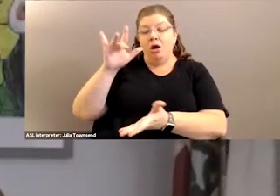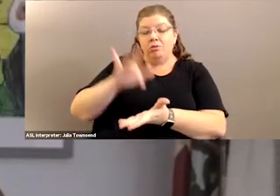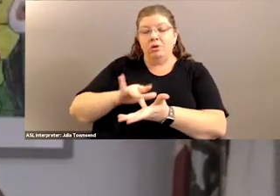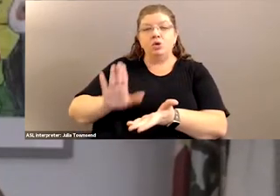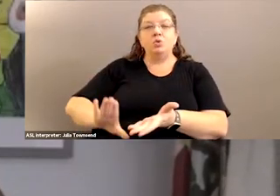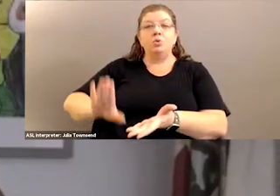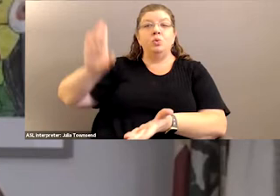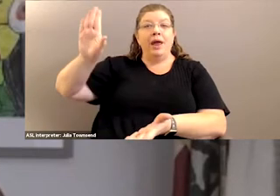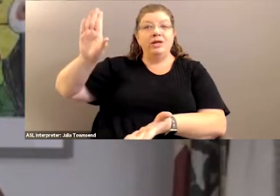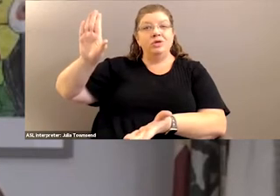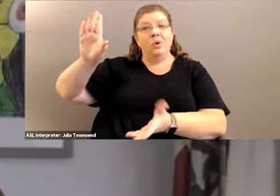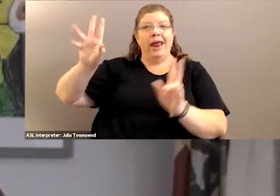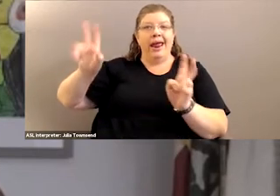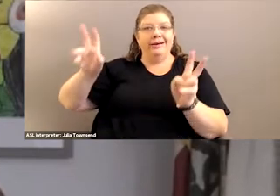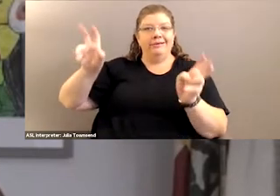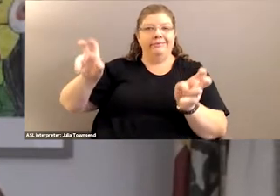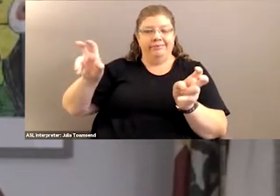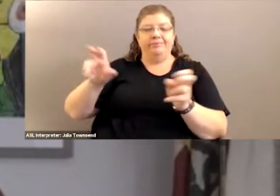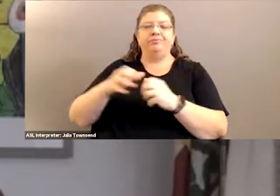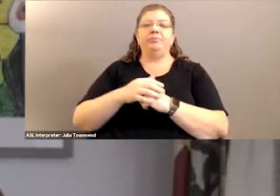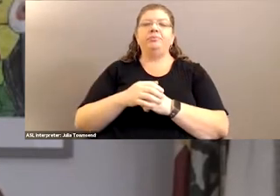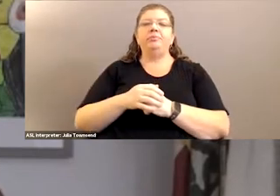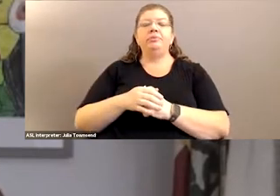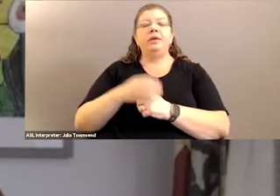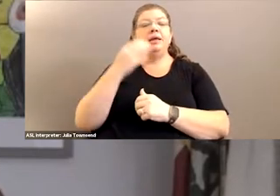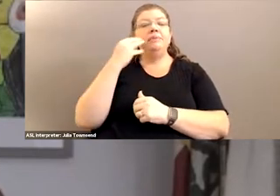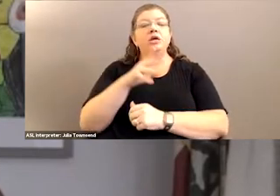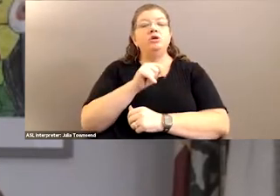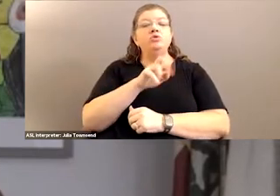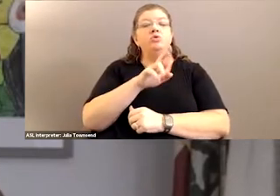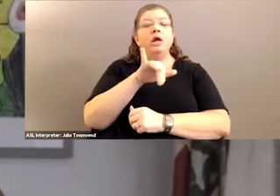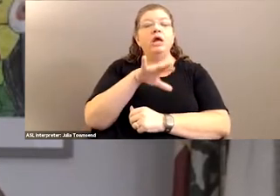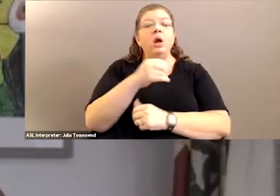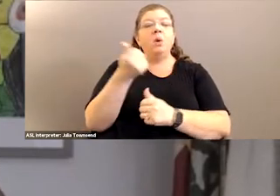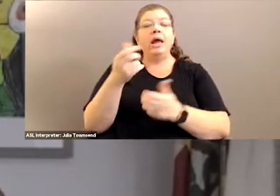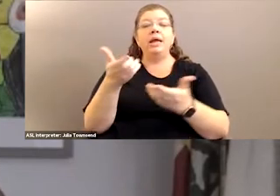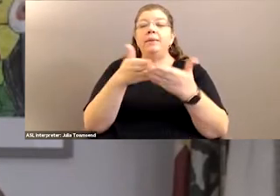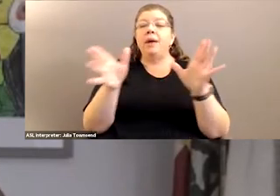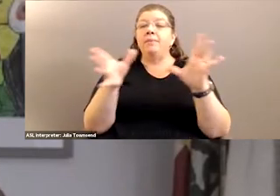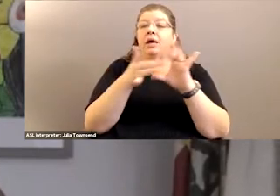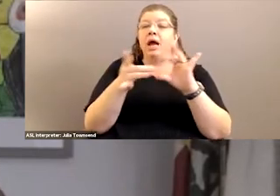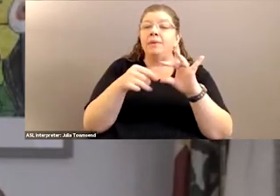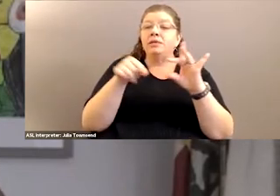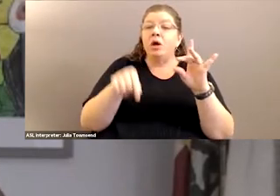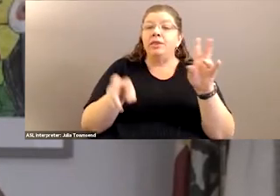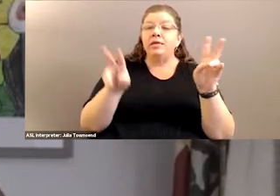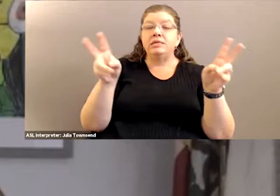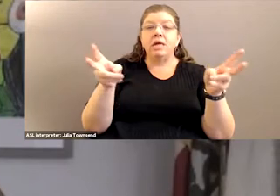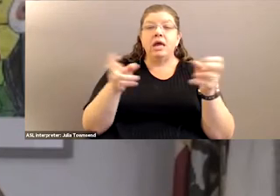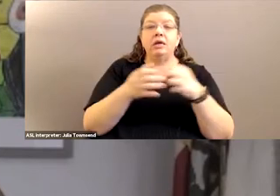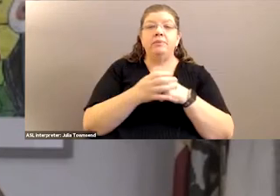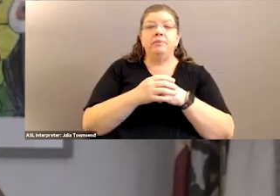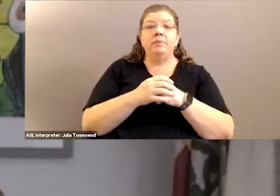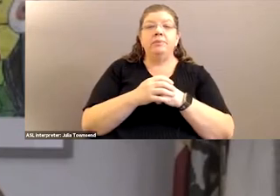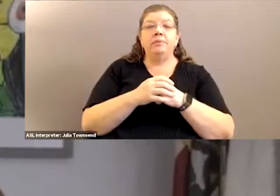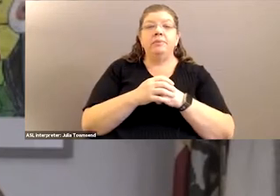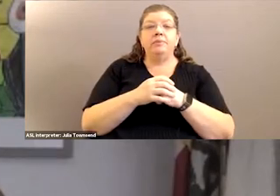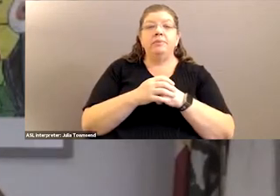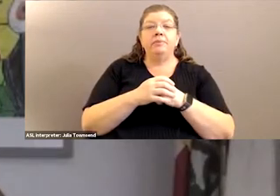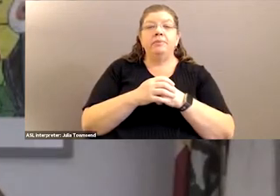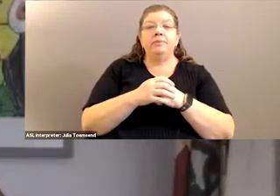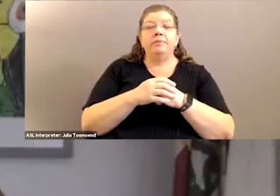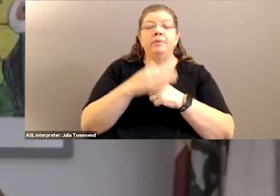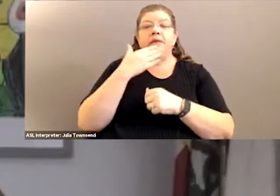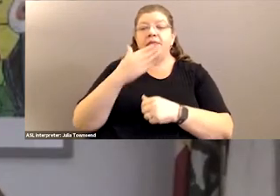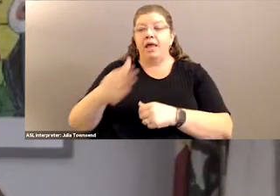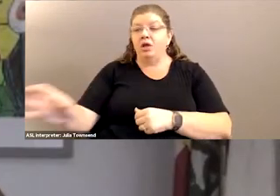your hands quote unquote miss trujillo now are there any public comments on this item thank you president